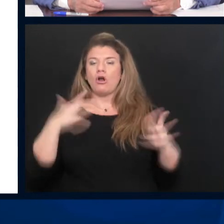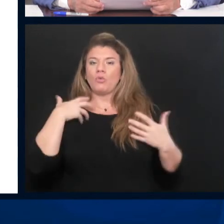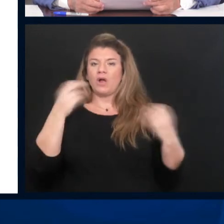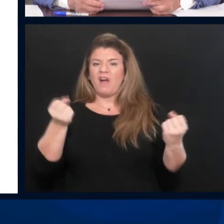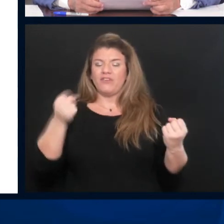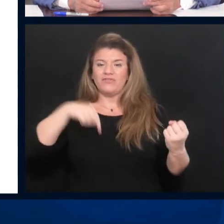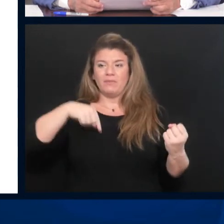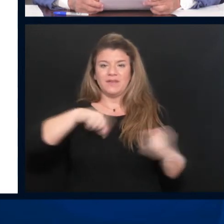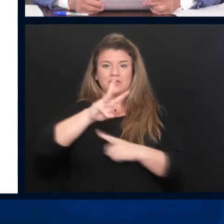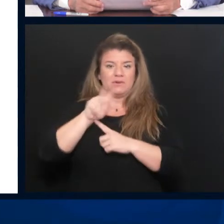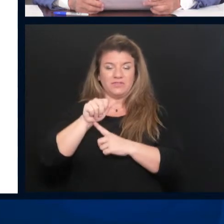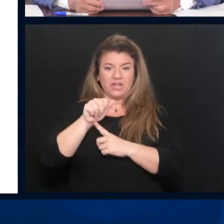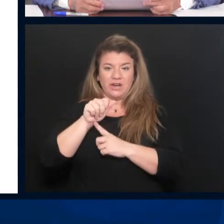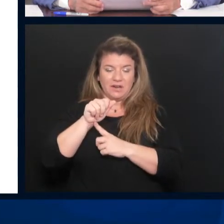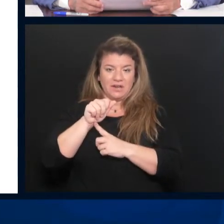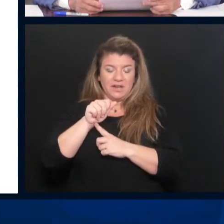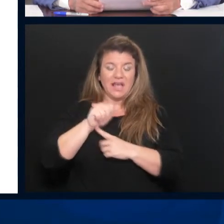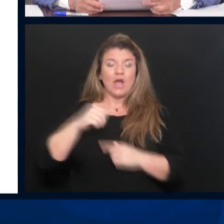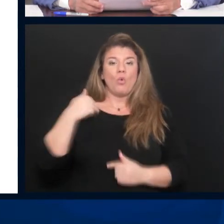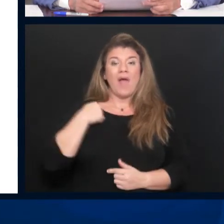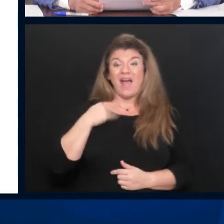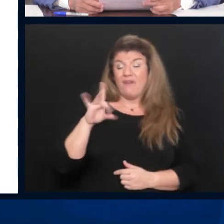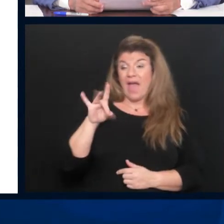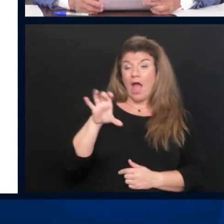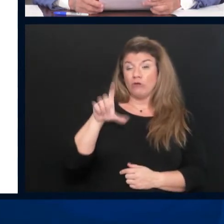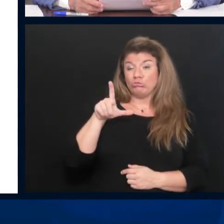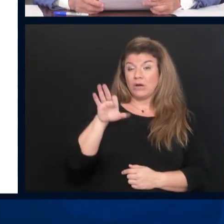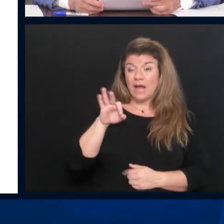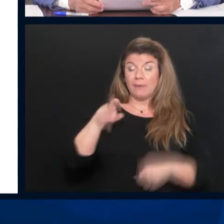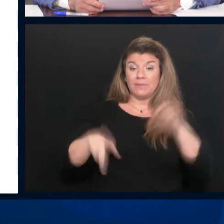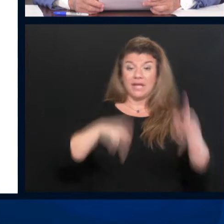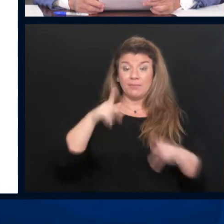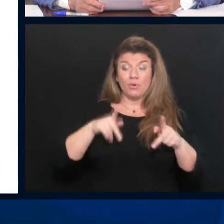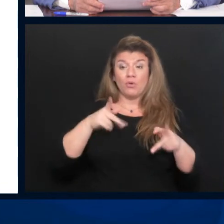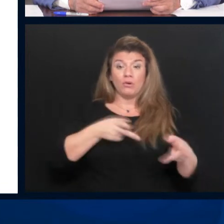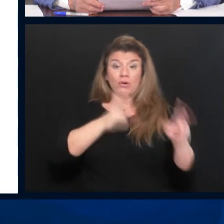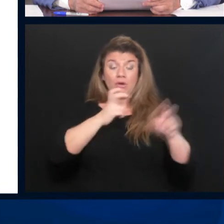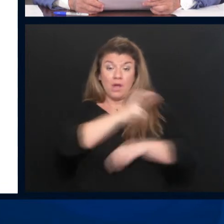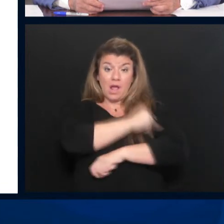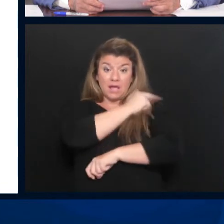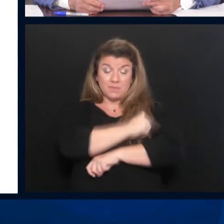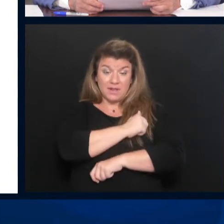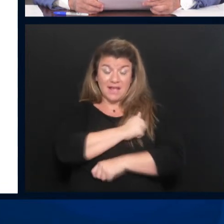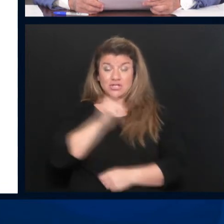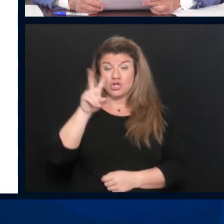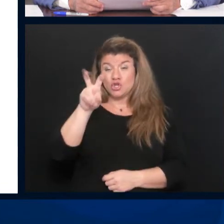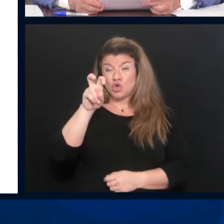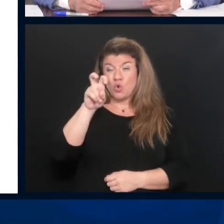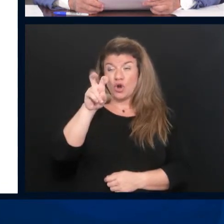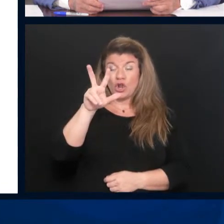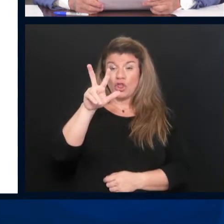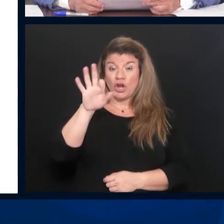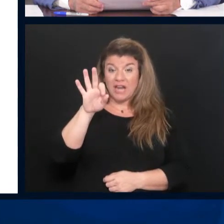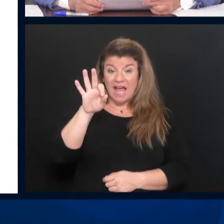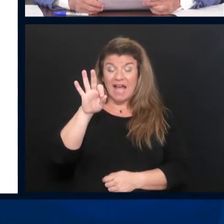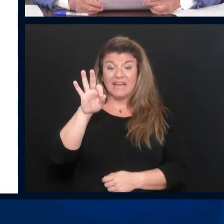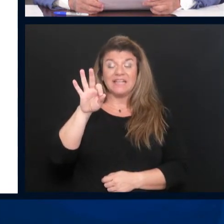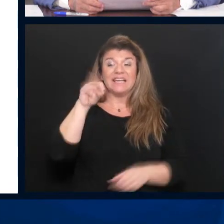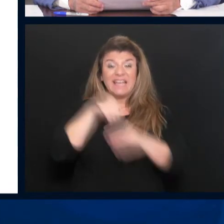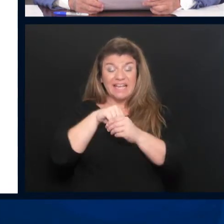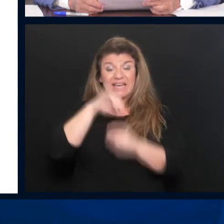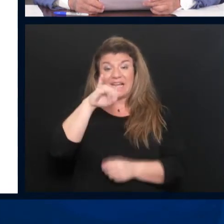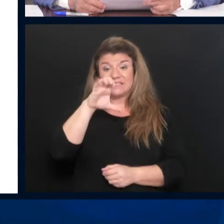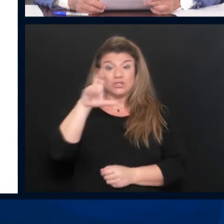West Virginia. We have 829 people that are hospitalized, 239 that are in the